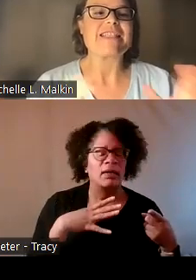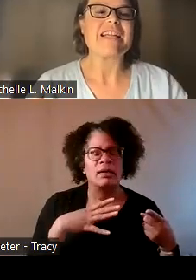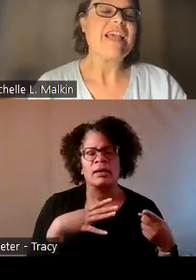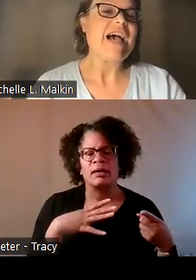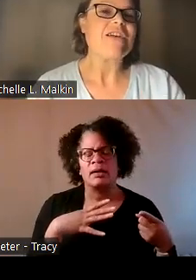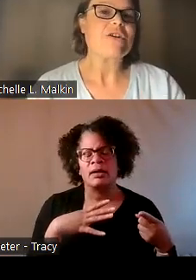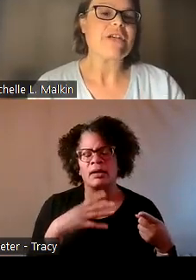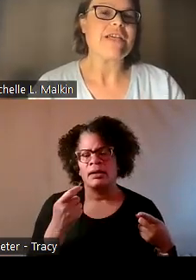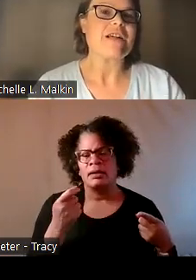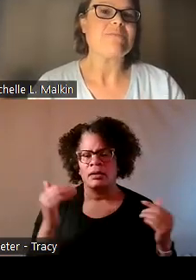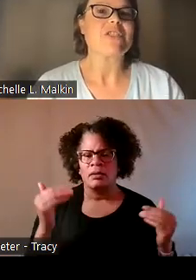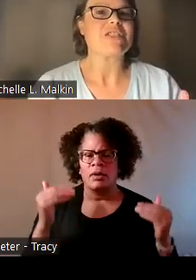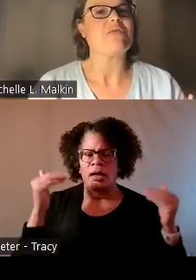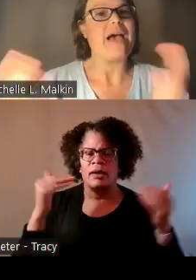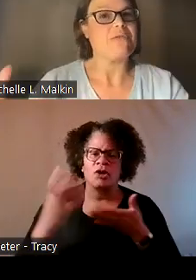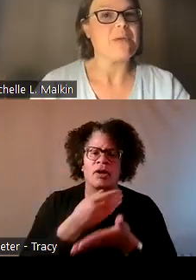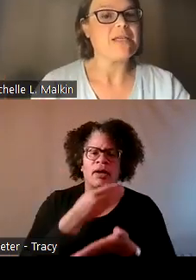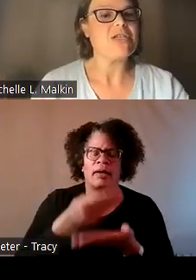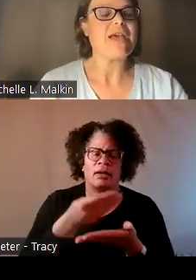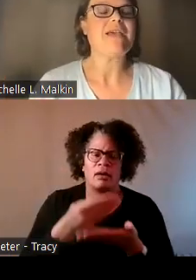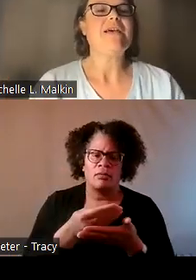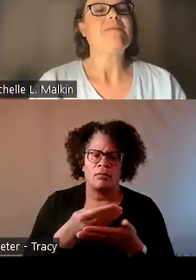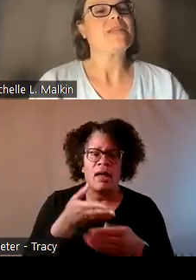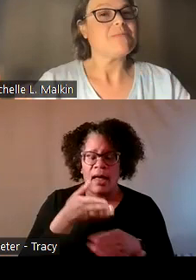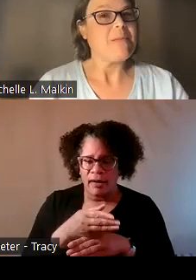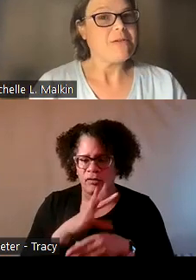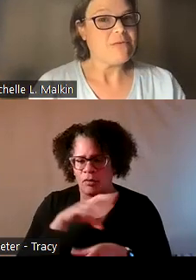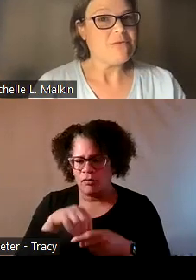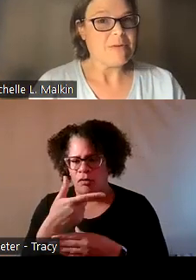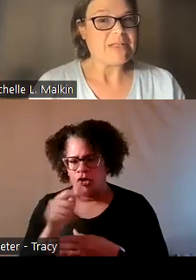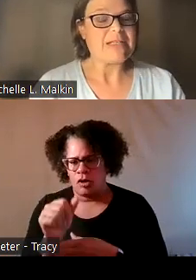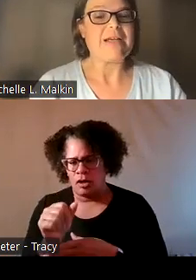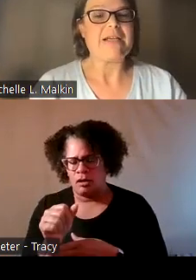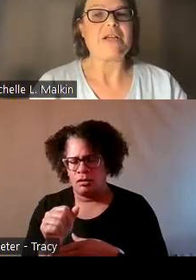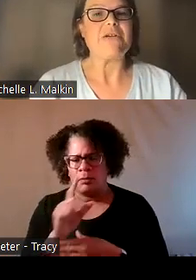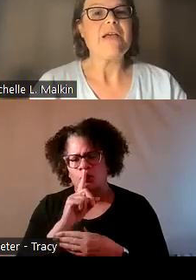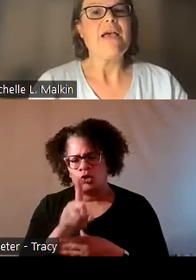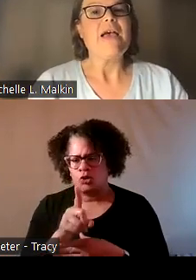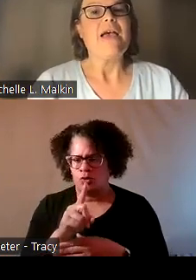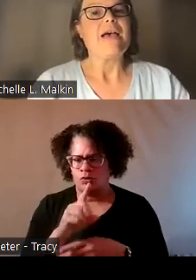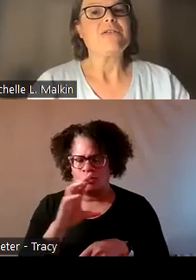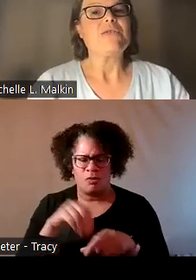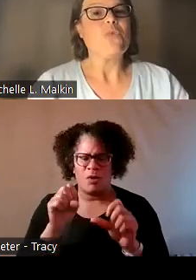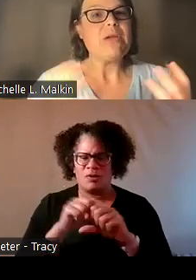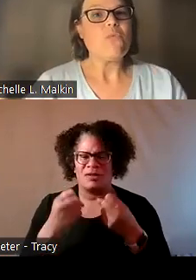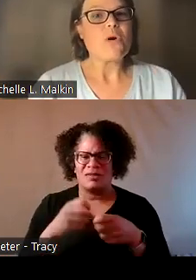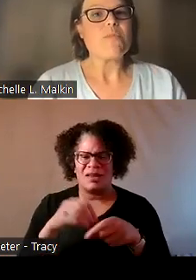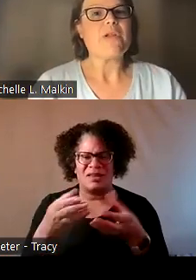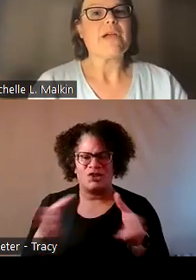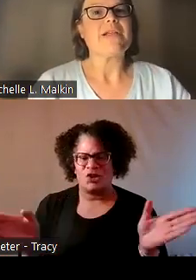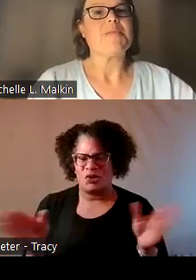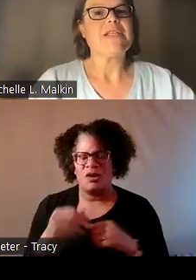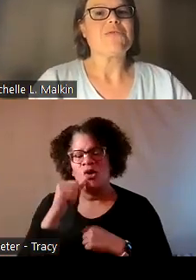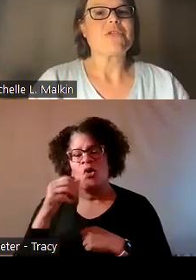had a slightly higher current income, which is after being in GA, but that's probably true about society in general. And women were